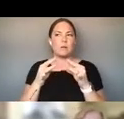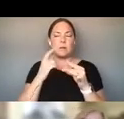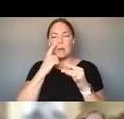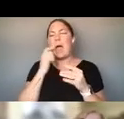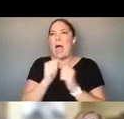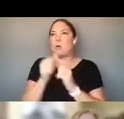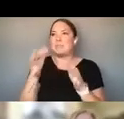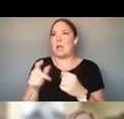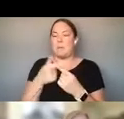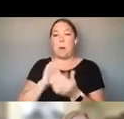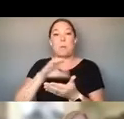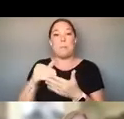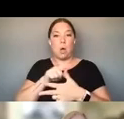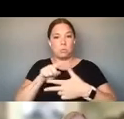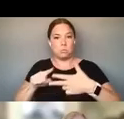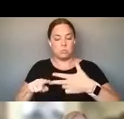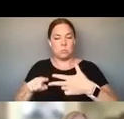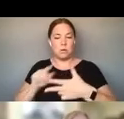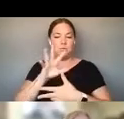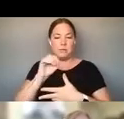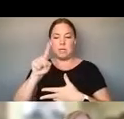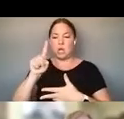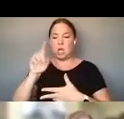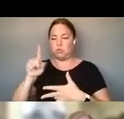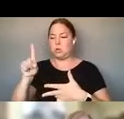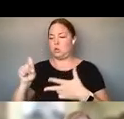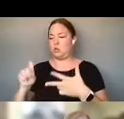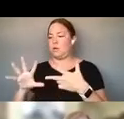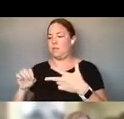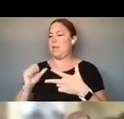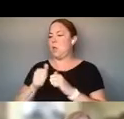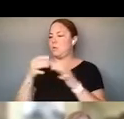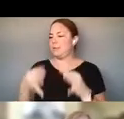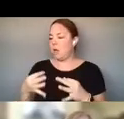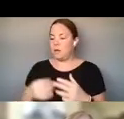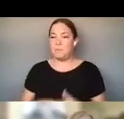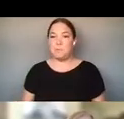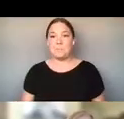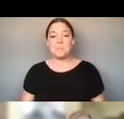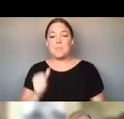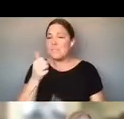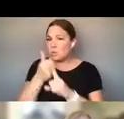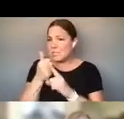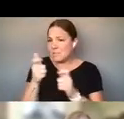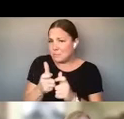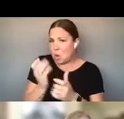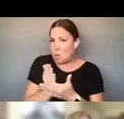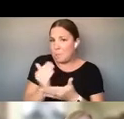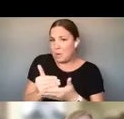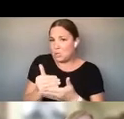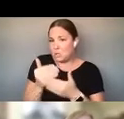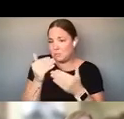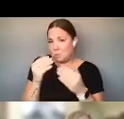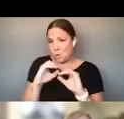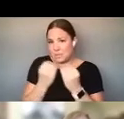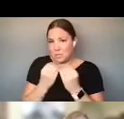how to decide what amount to go after. Obviously, if you're a smaller budget organization with fewer resources and